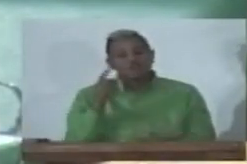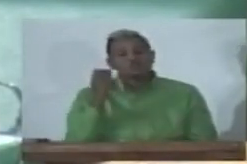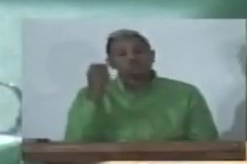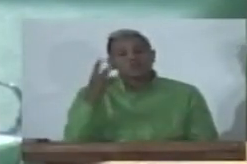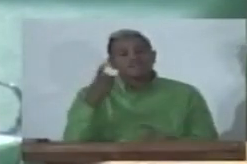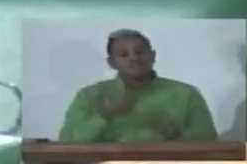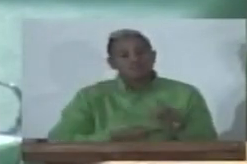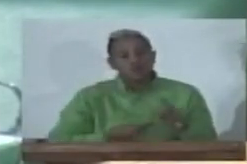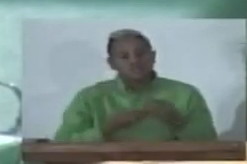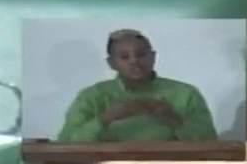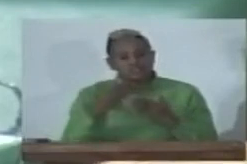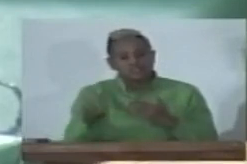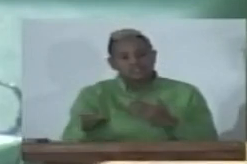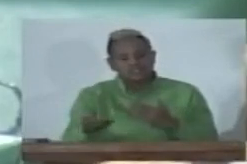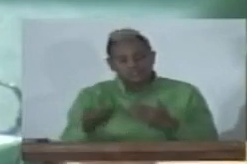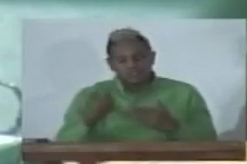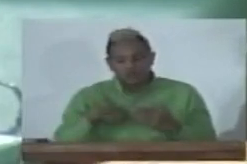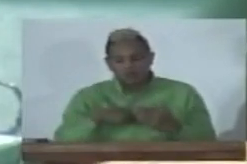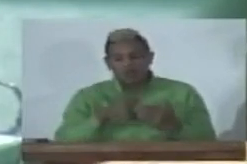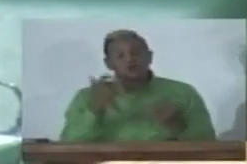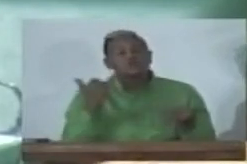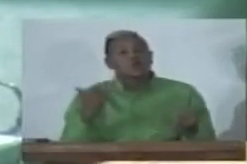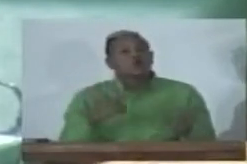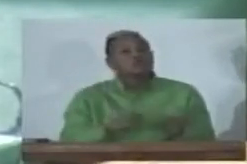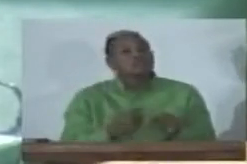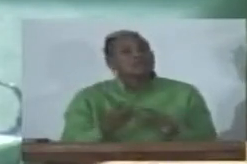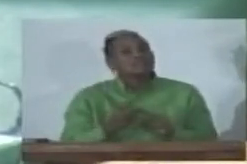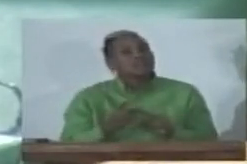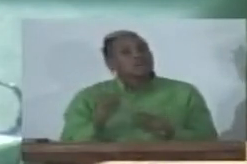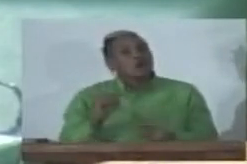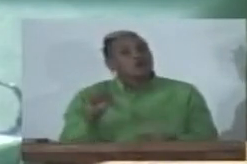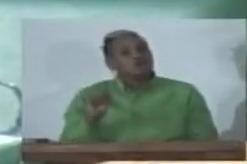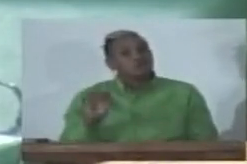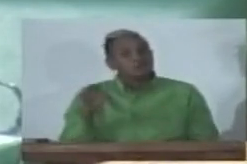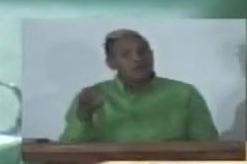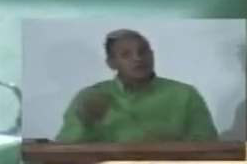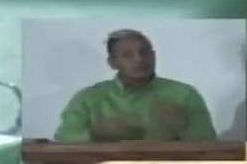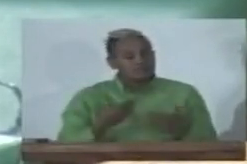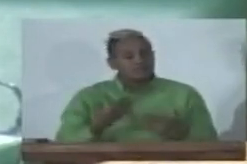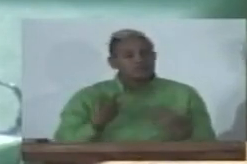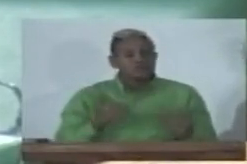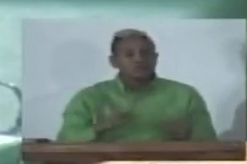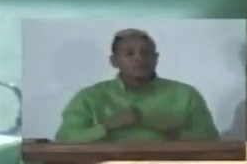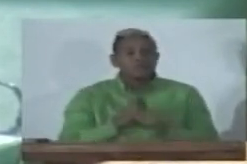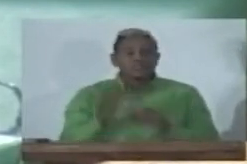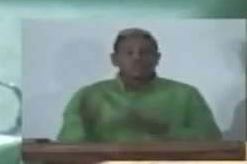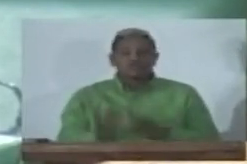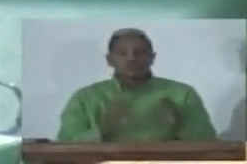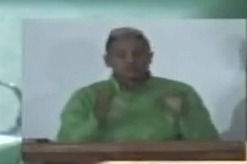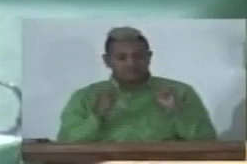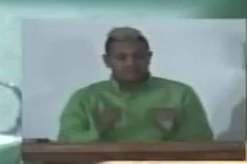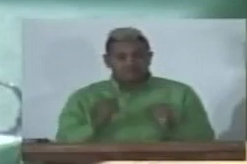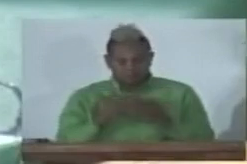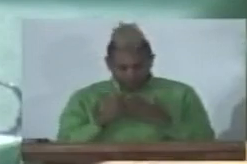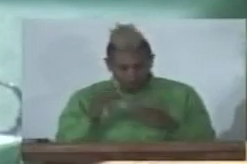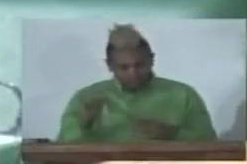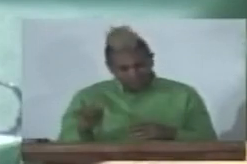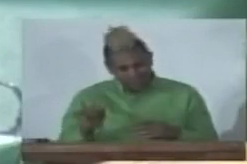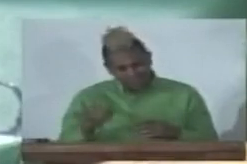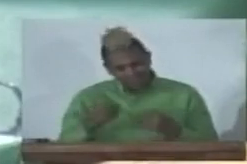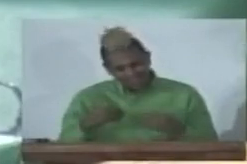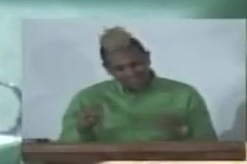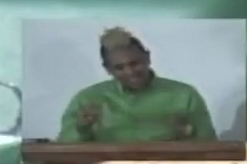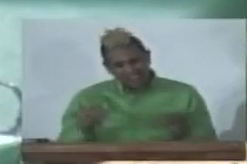months, right? So we're moving towards that date, and we have to get these arrangements solidified before same. After